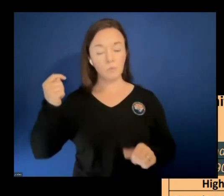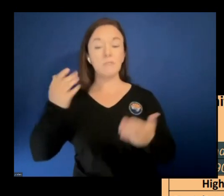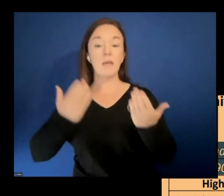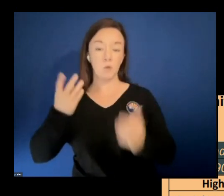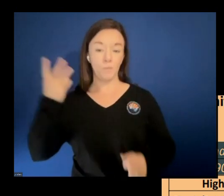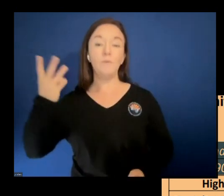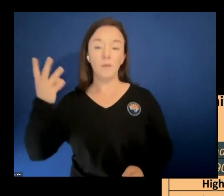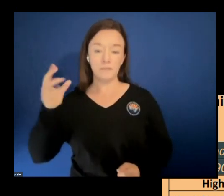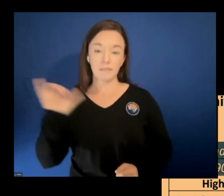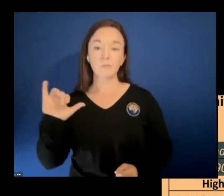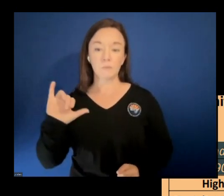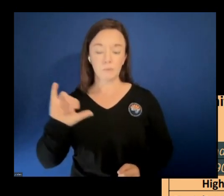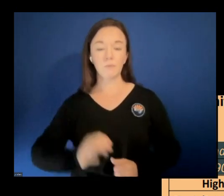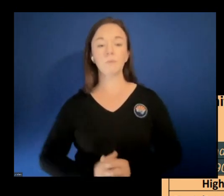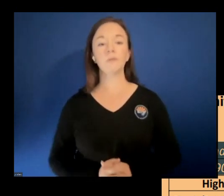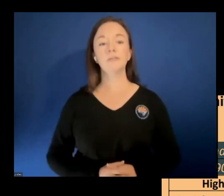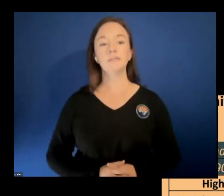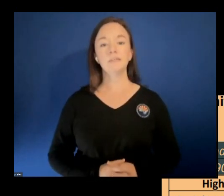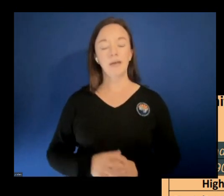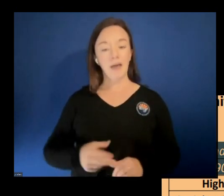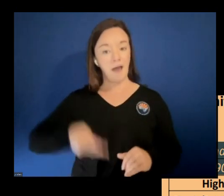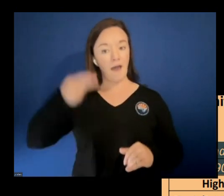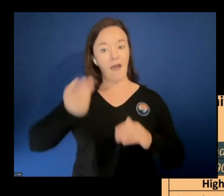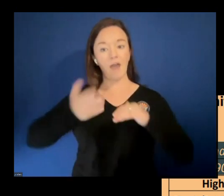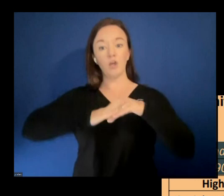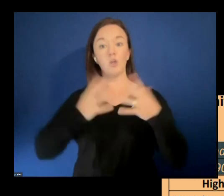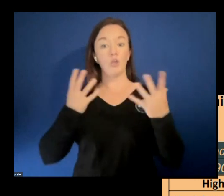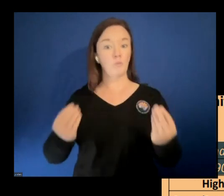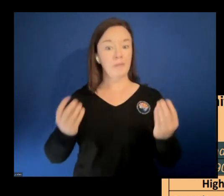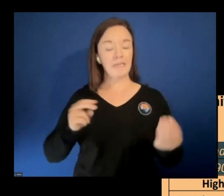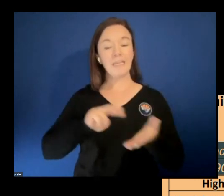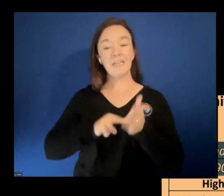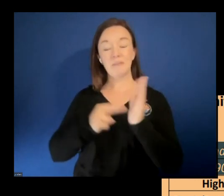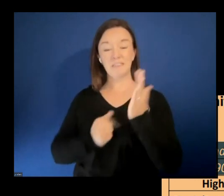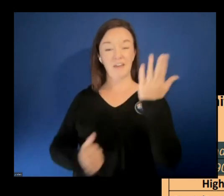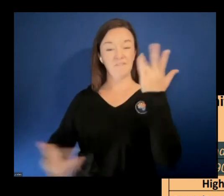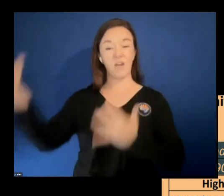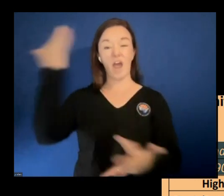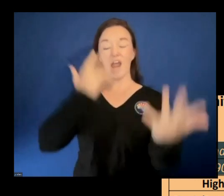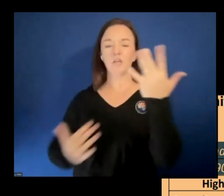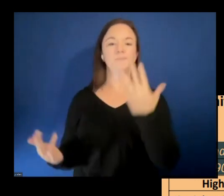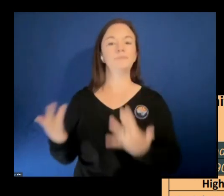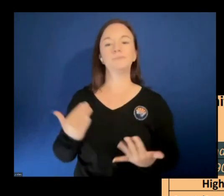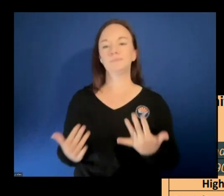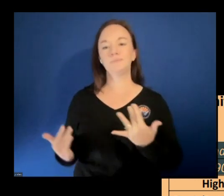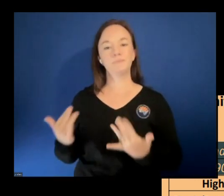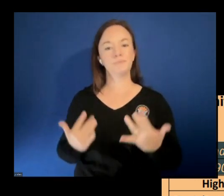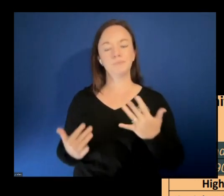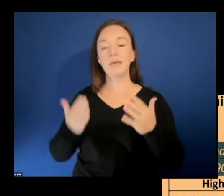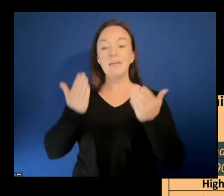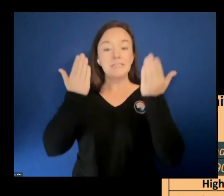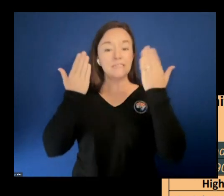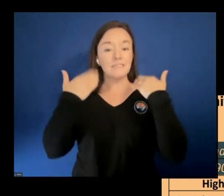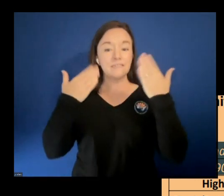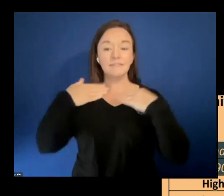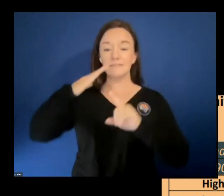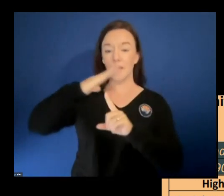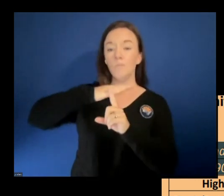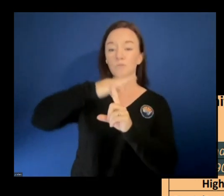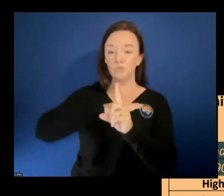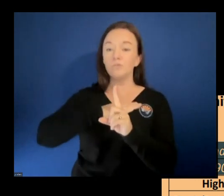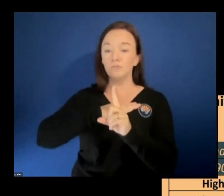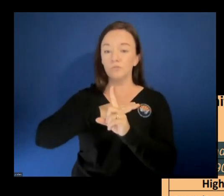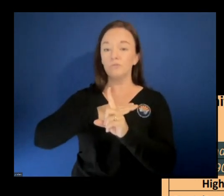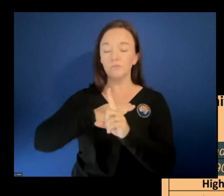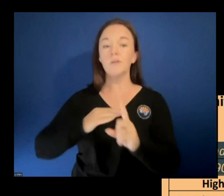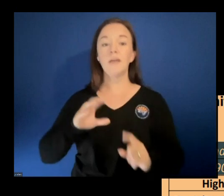Wednesday. So the higher humidities means less burning, cooler temperatures somewhat, and